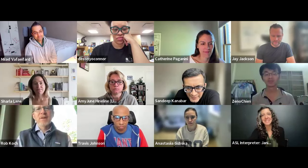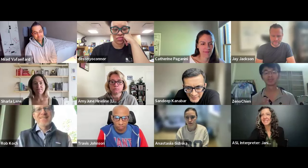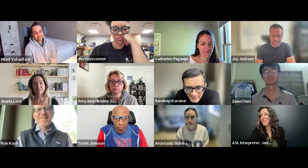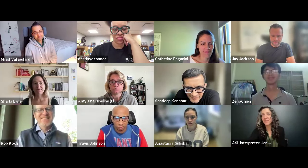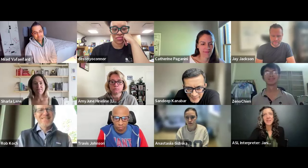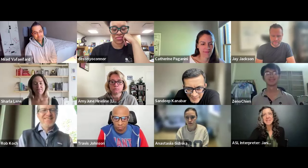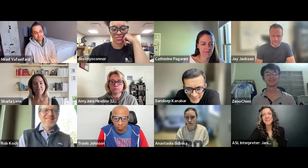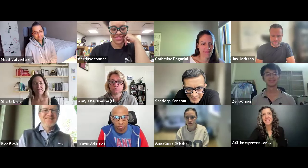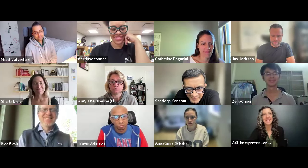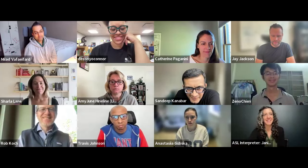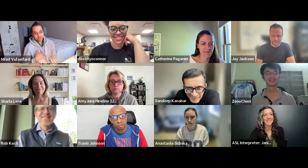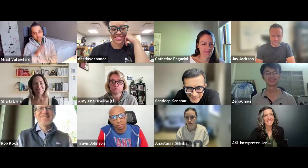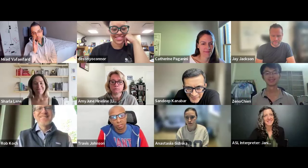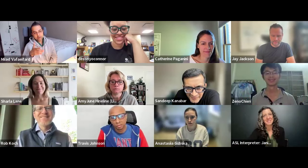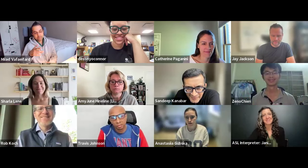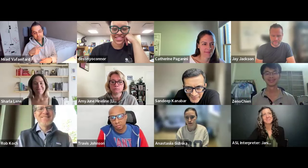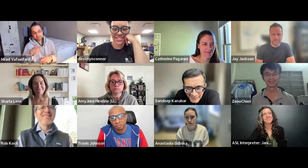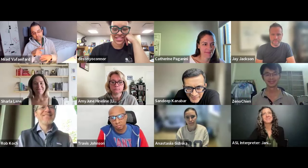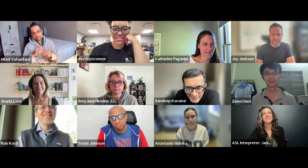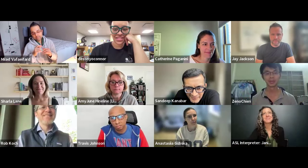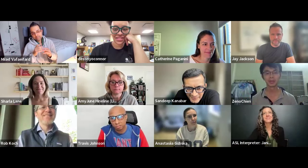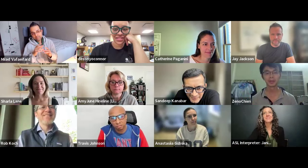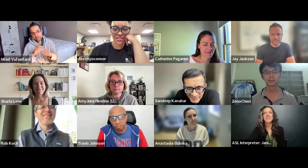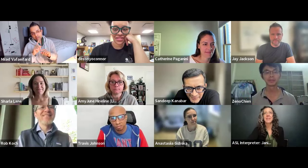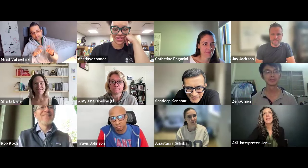And Zino Chin says, you feel free to ask me anything.